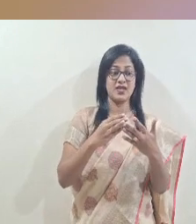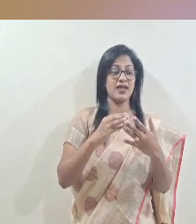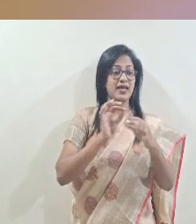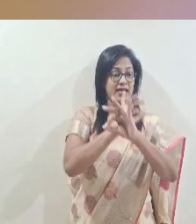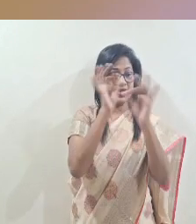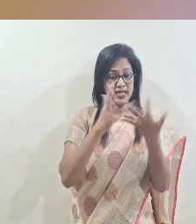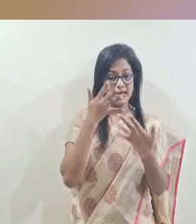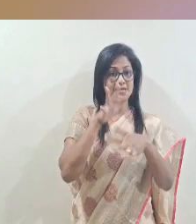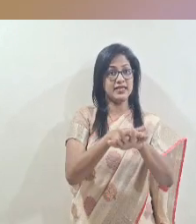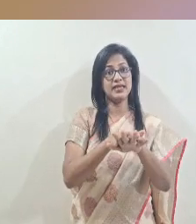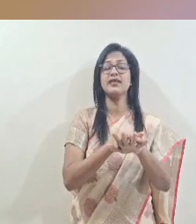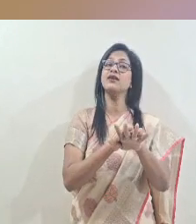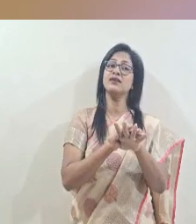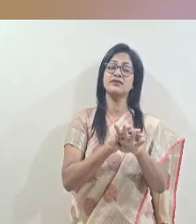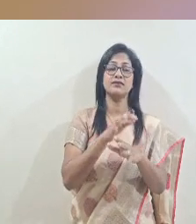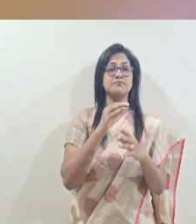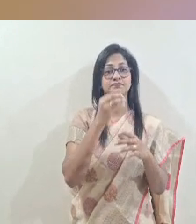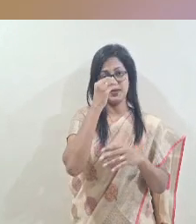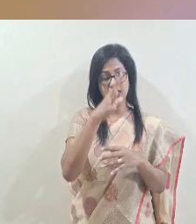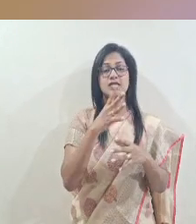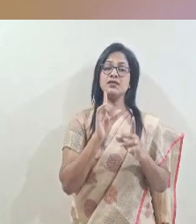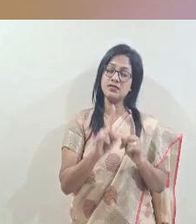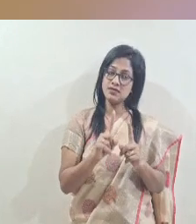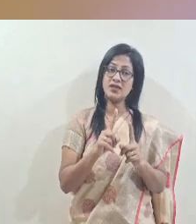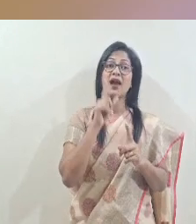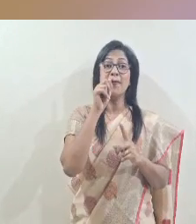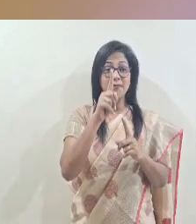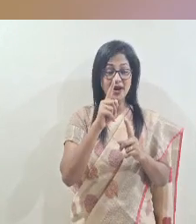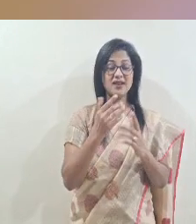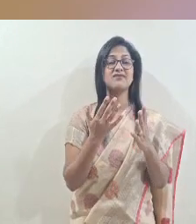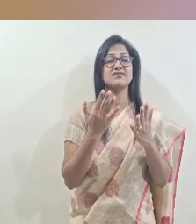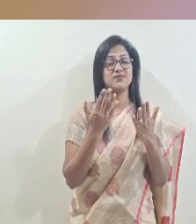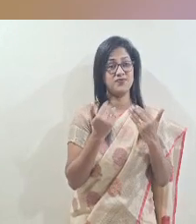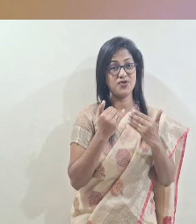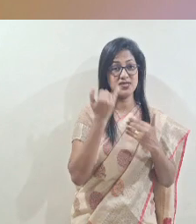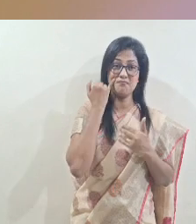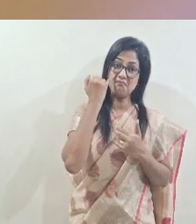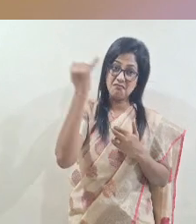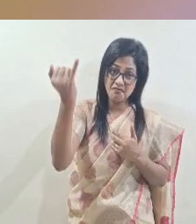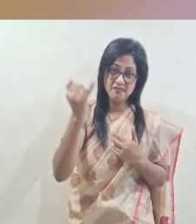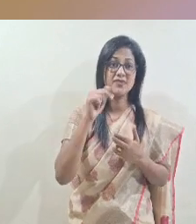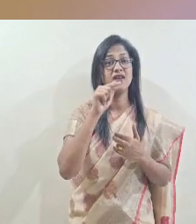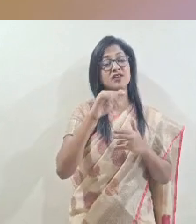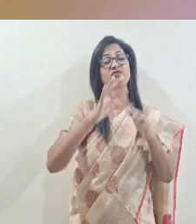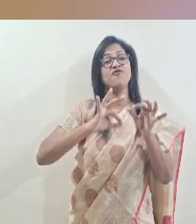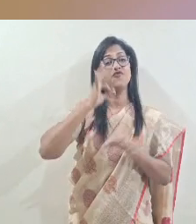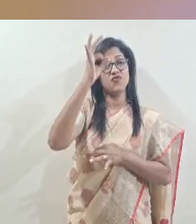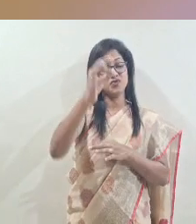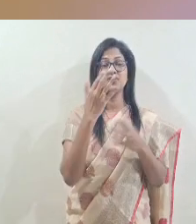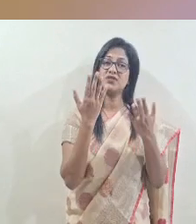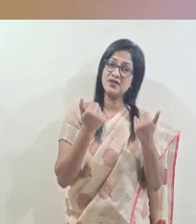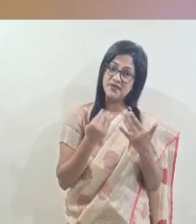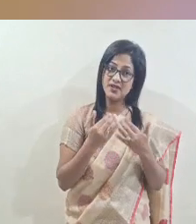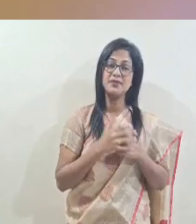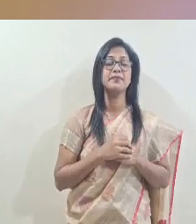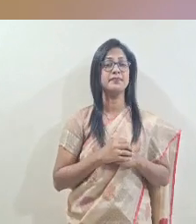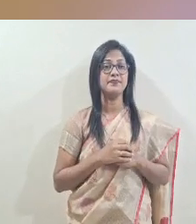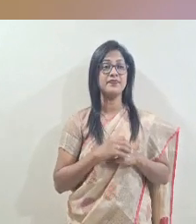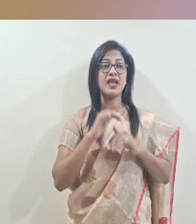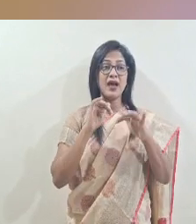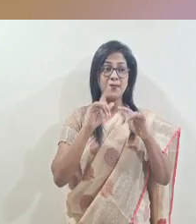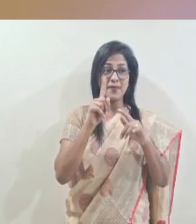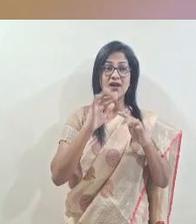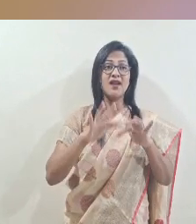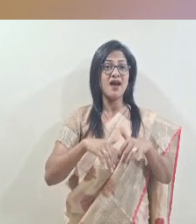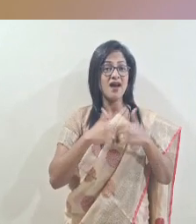or integrating resilience, but it is a possible idea that you can do in future. And how will